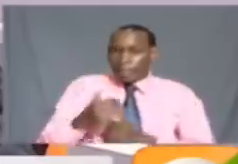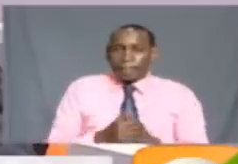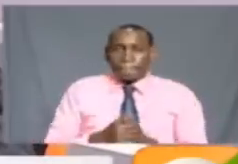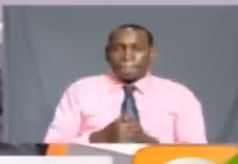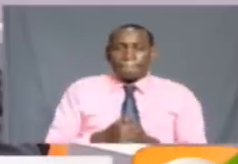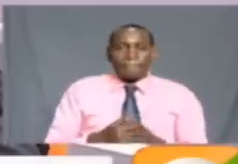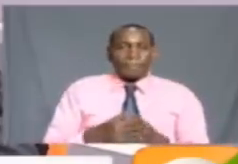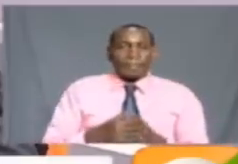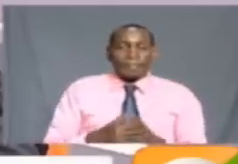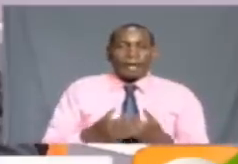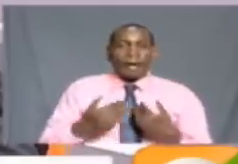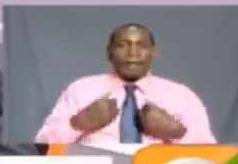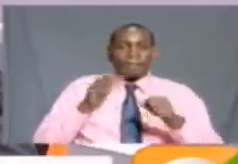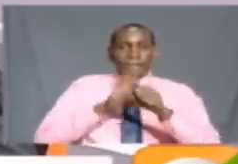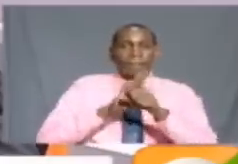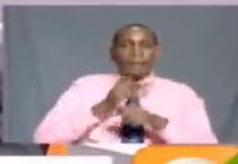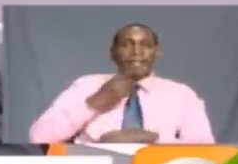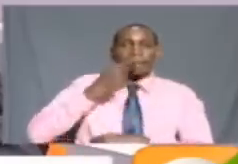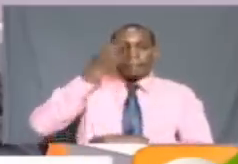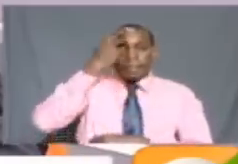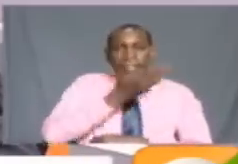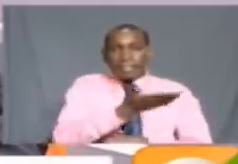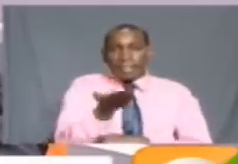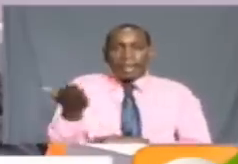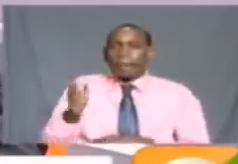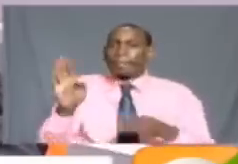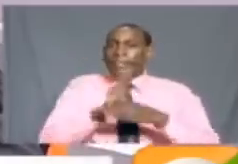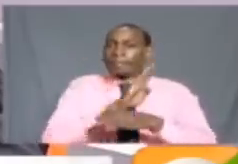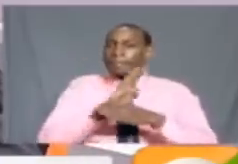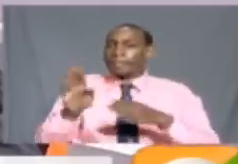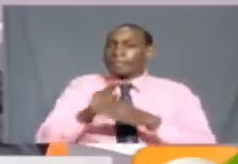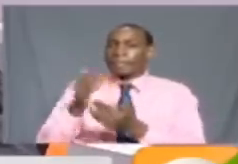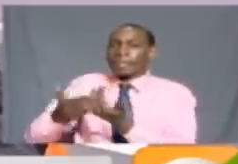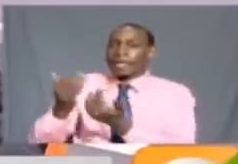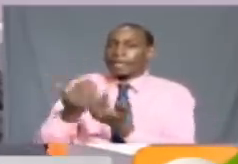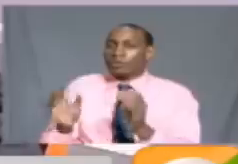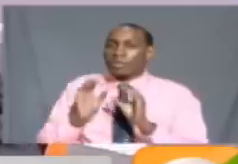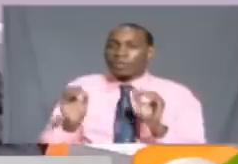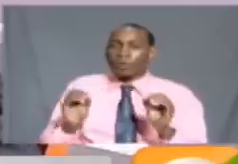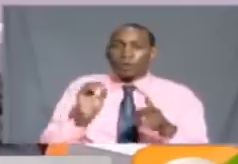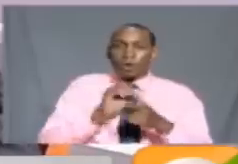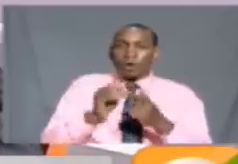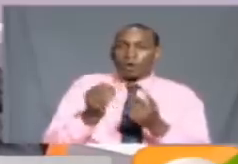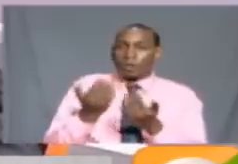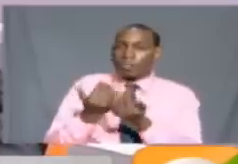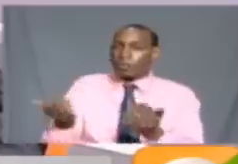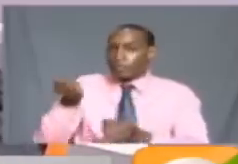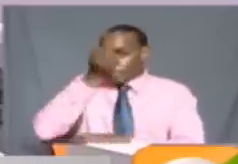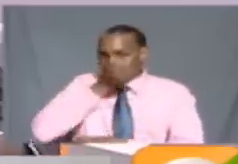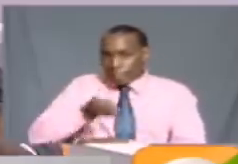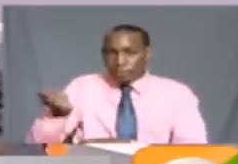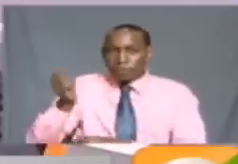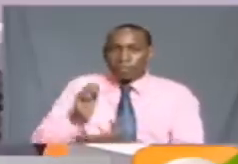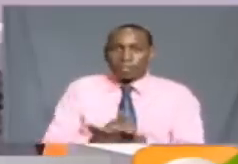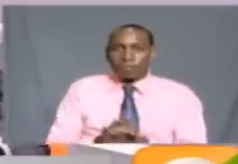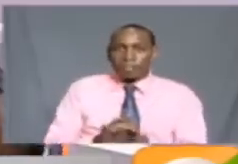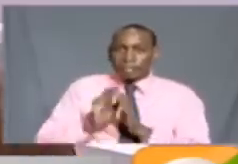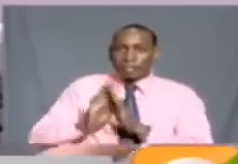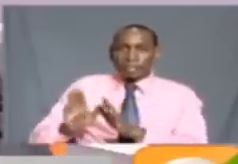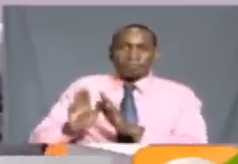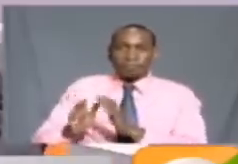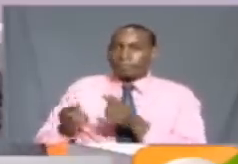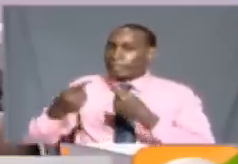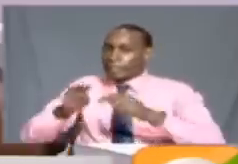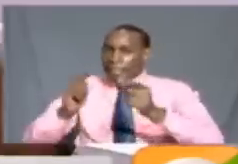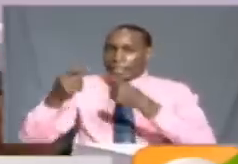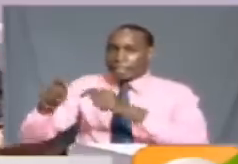we have a lot of parents who just don't have time for the children, or children who've been neglected, and so they're left to